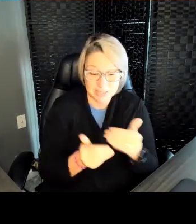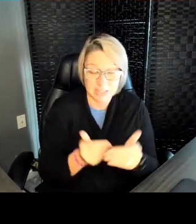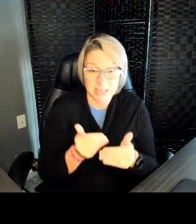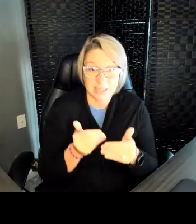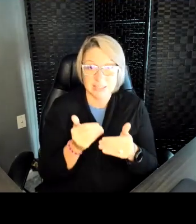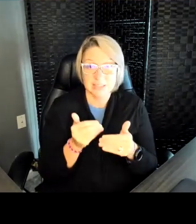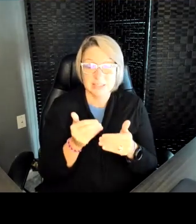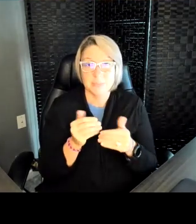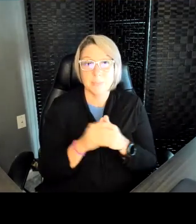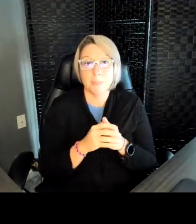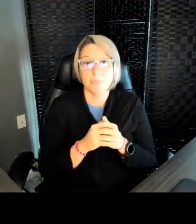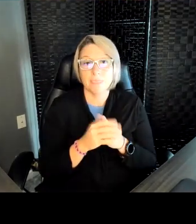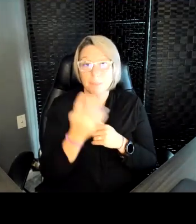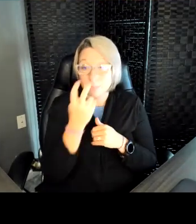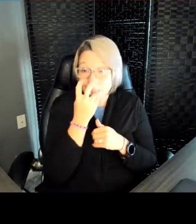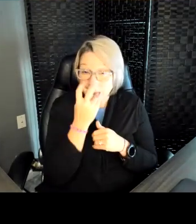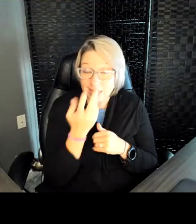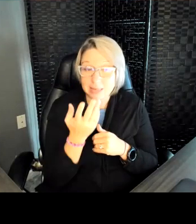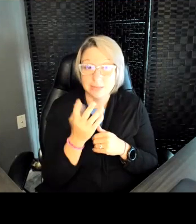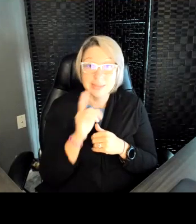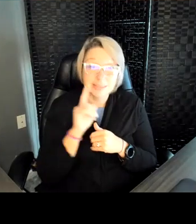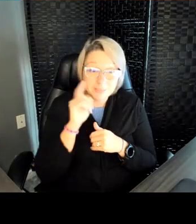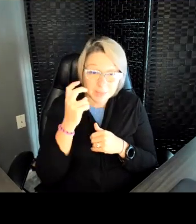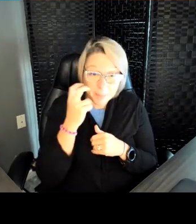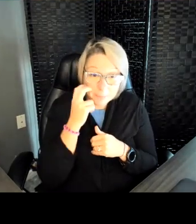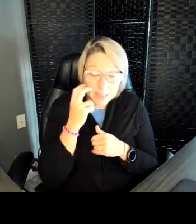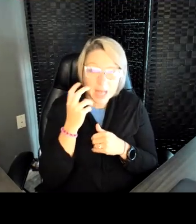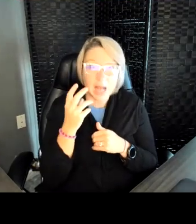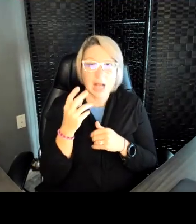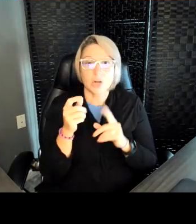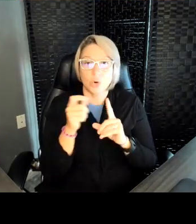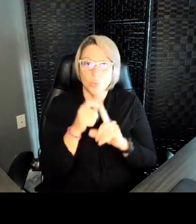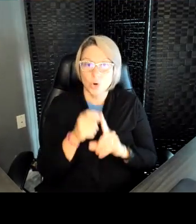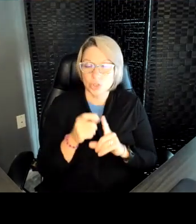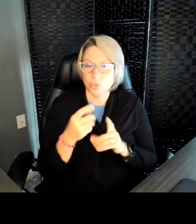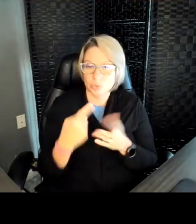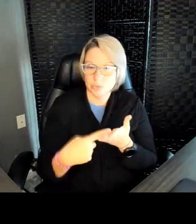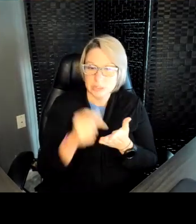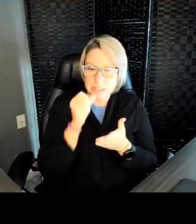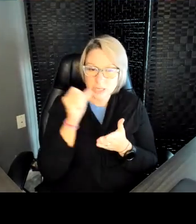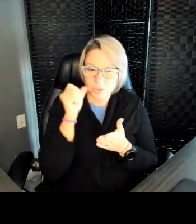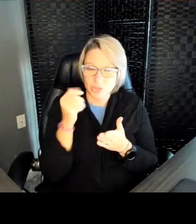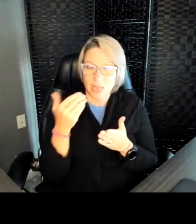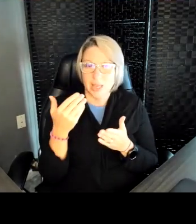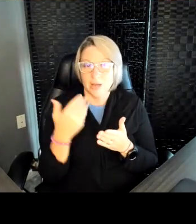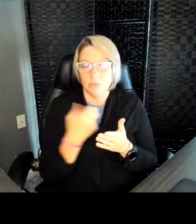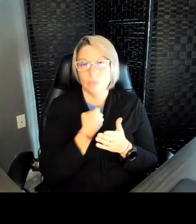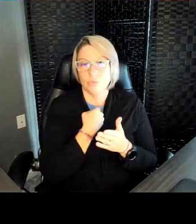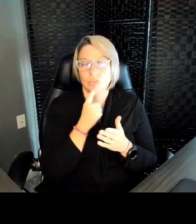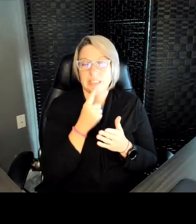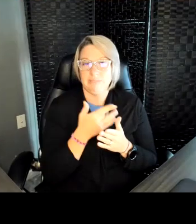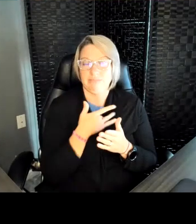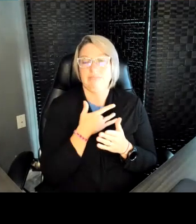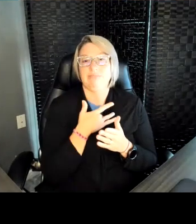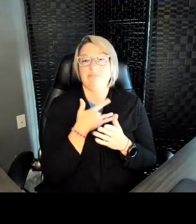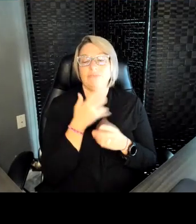process. Certainly blindness or deaf blindness are words that we talked about yesterday that can be hard for families. So if you're in a